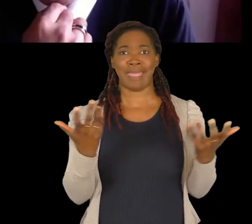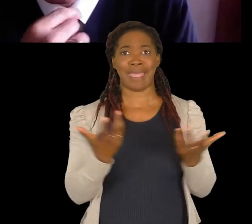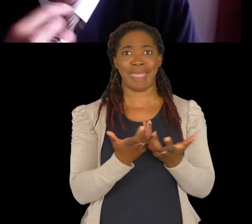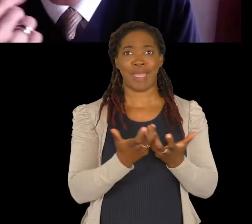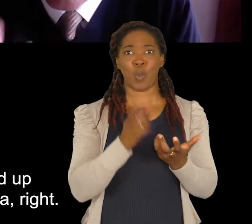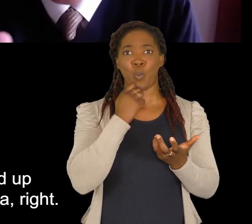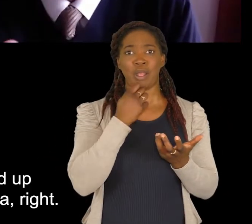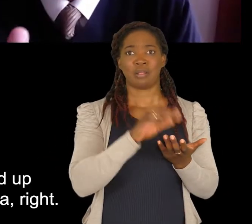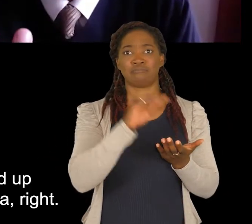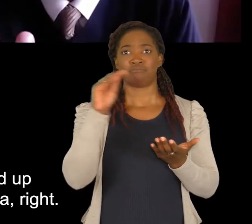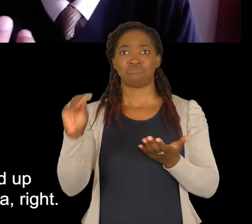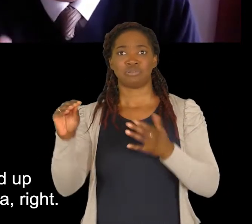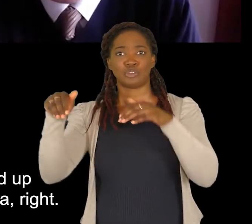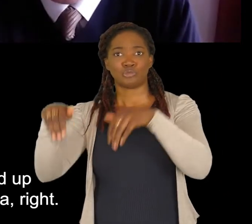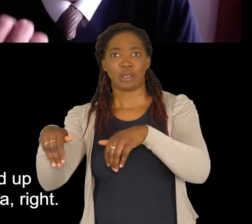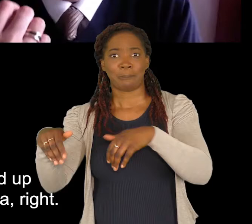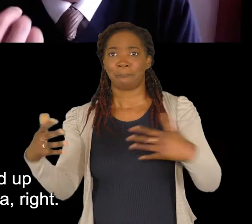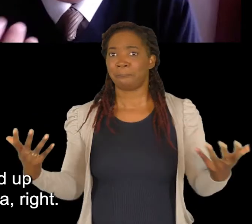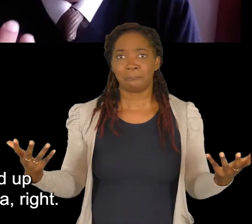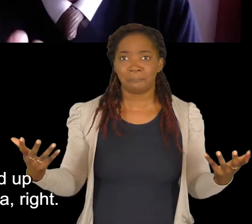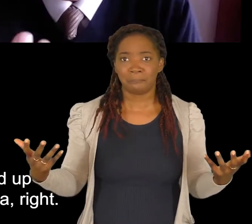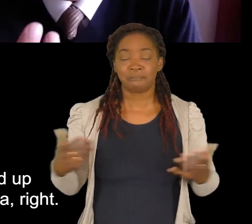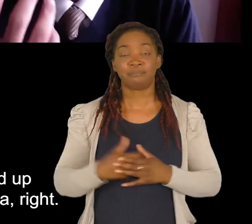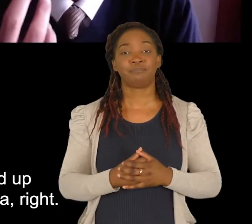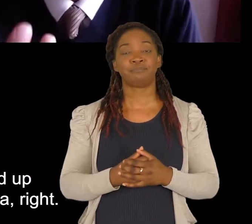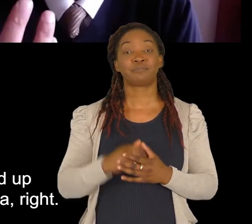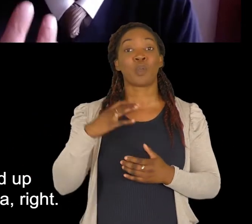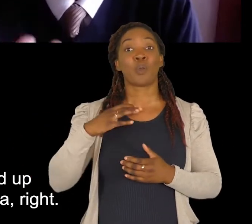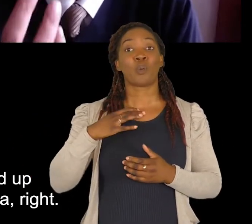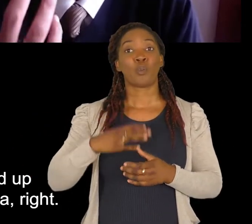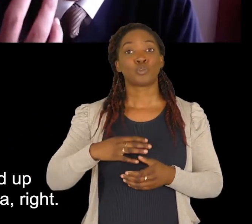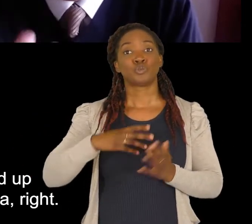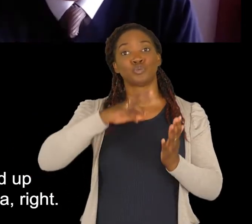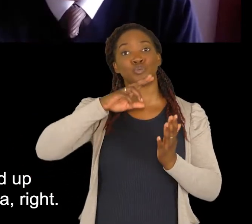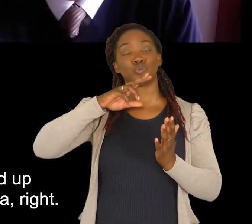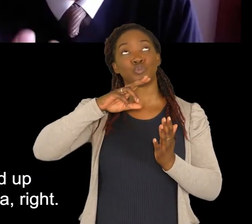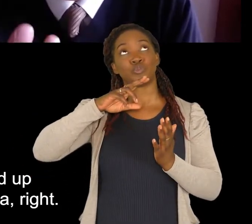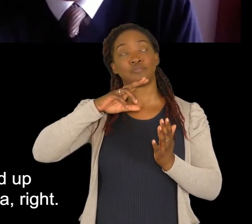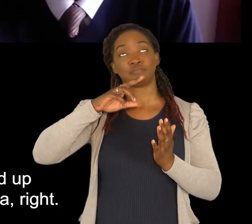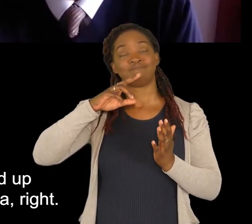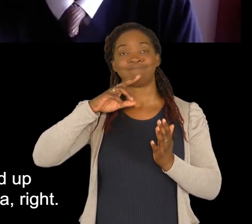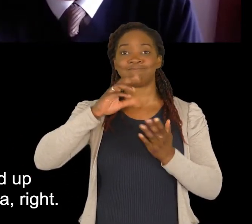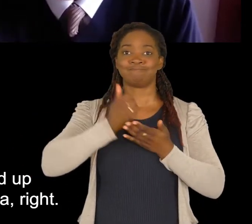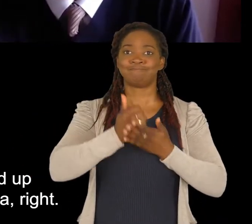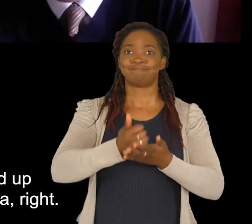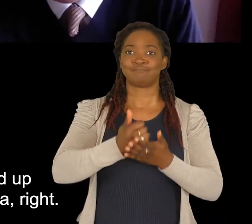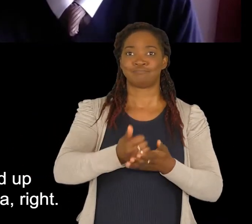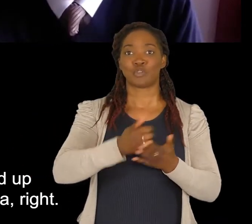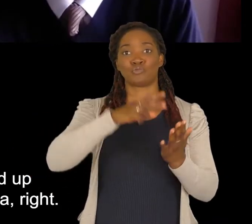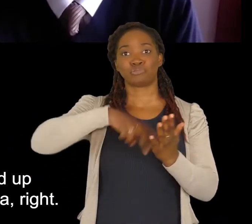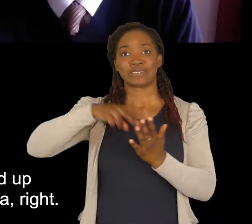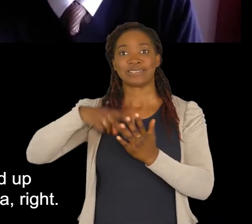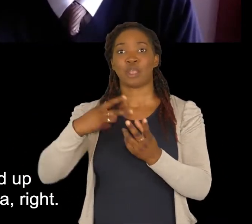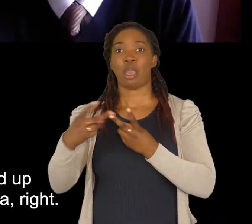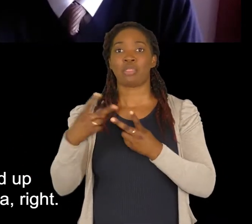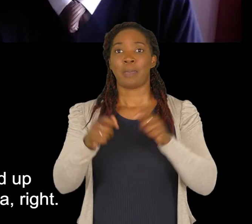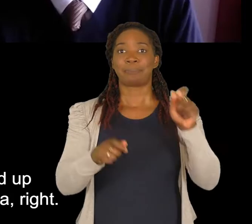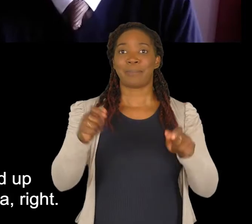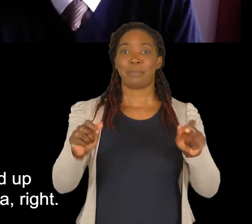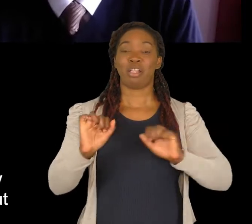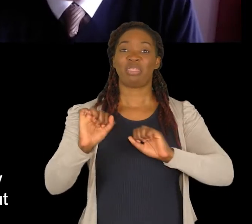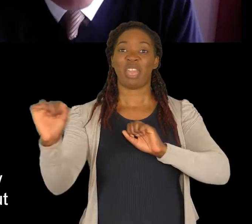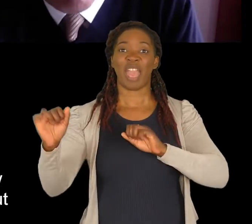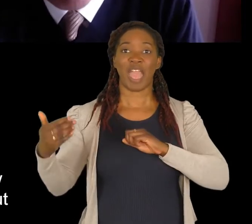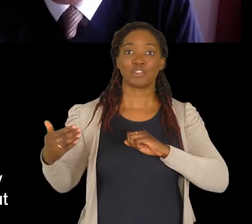marketplace? So that's really important. And then I would also read up on other people's entrepreneurial journeys, Rosa,